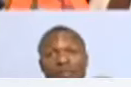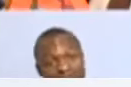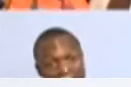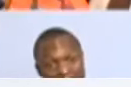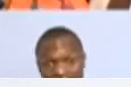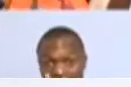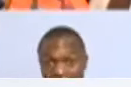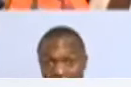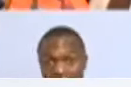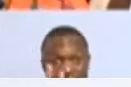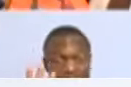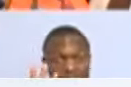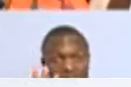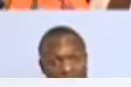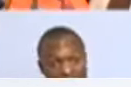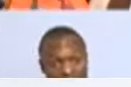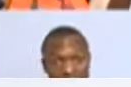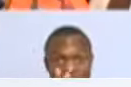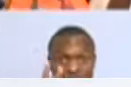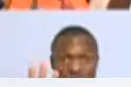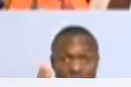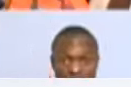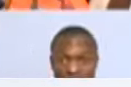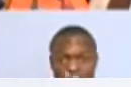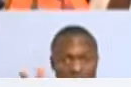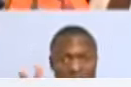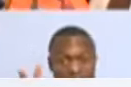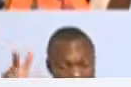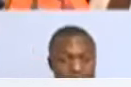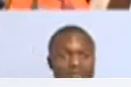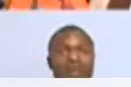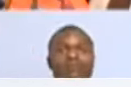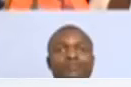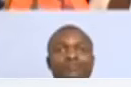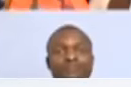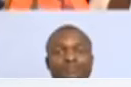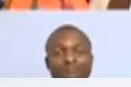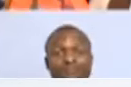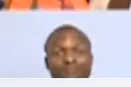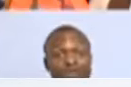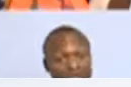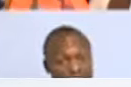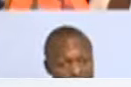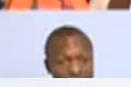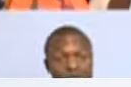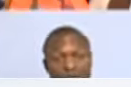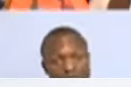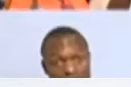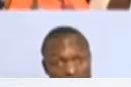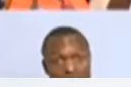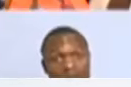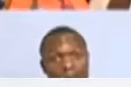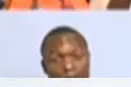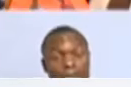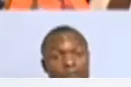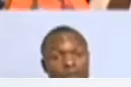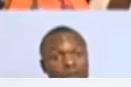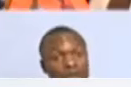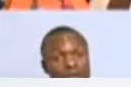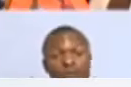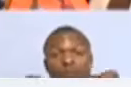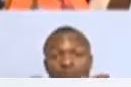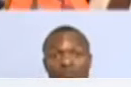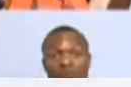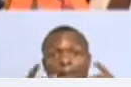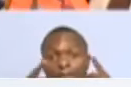2024, Act number 24 of 2023 was enacted, Madam Speaker. The legislation enables our citizens to access information from public